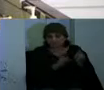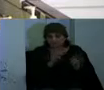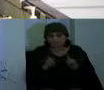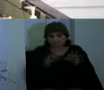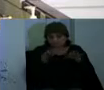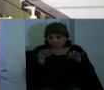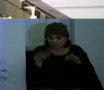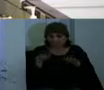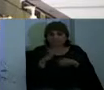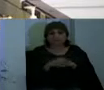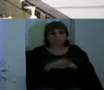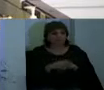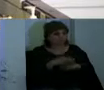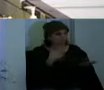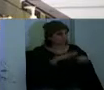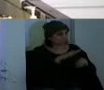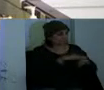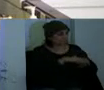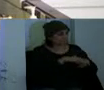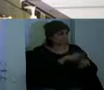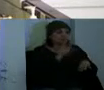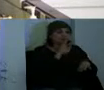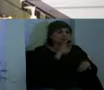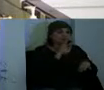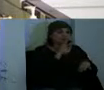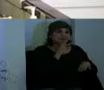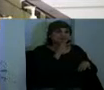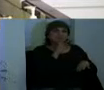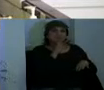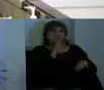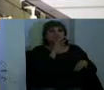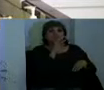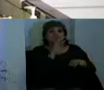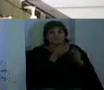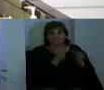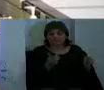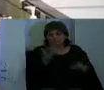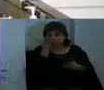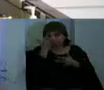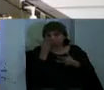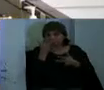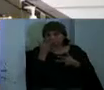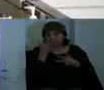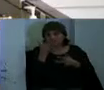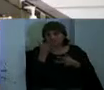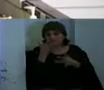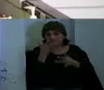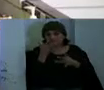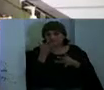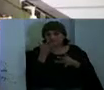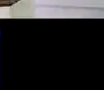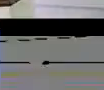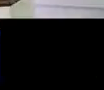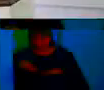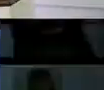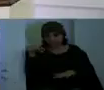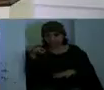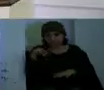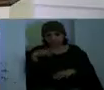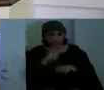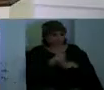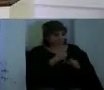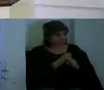he healed the sick. How he raised the dead. How he made the lame to